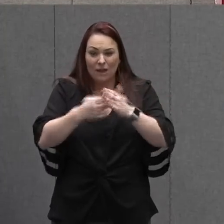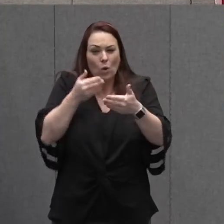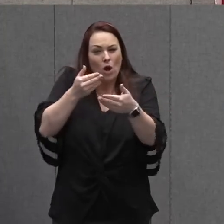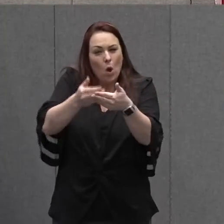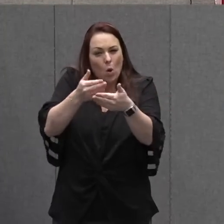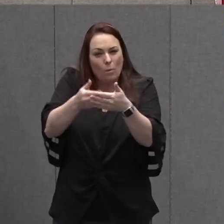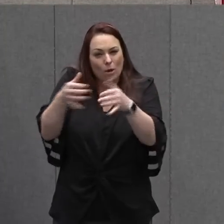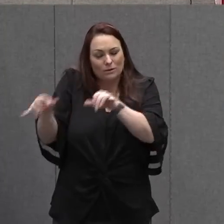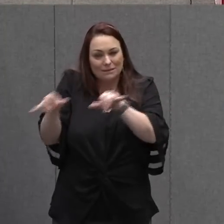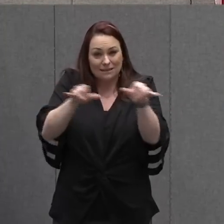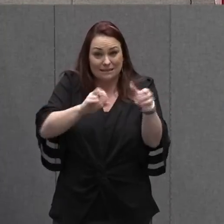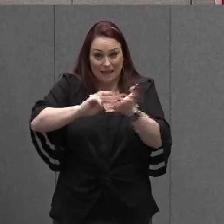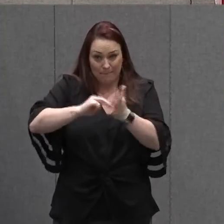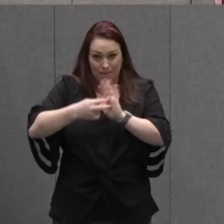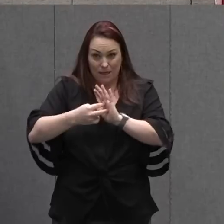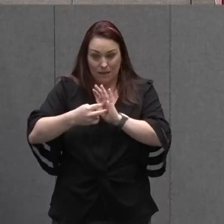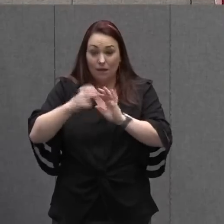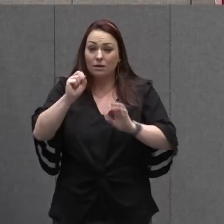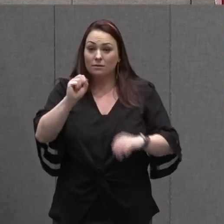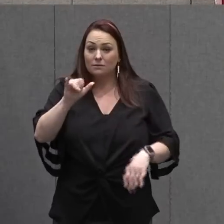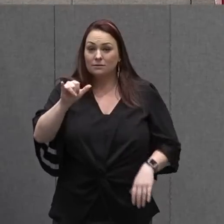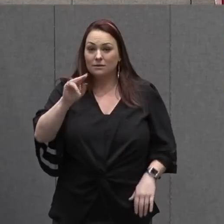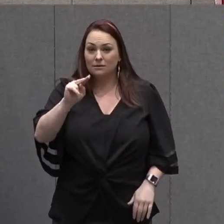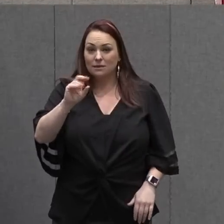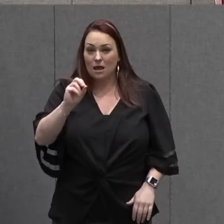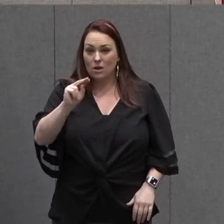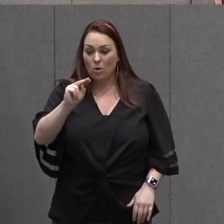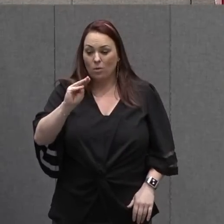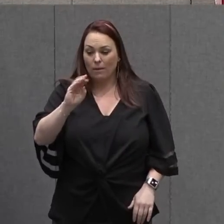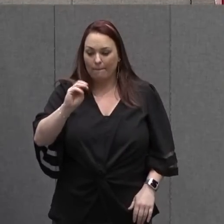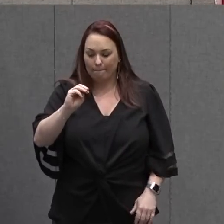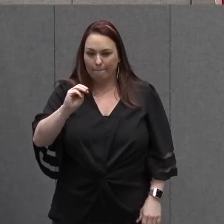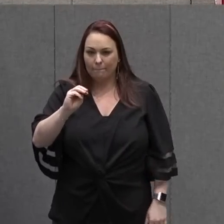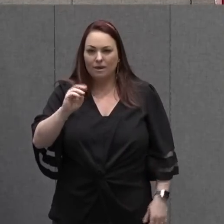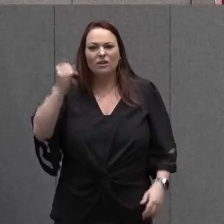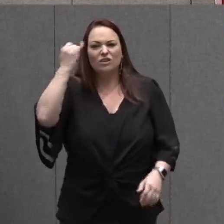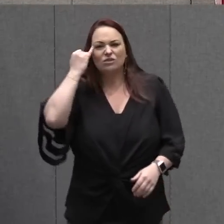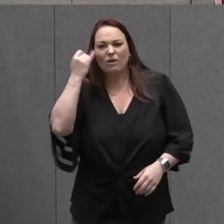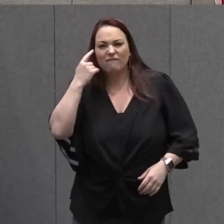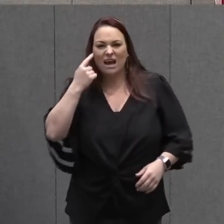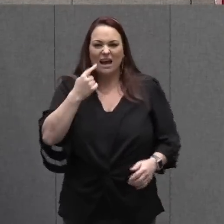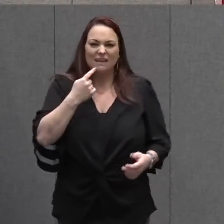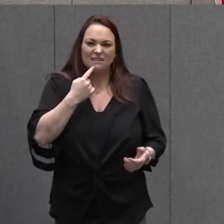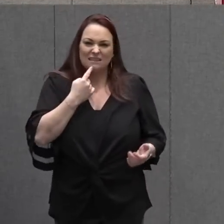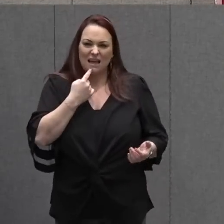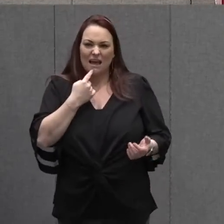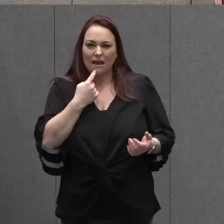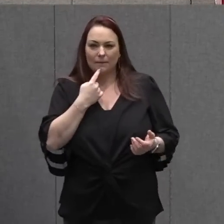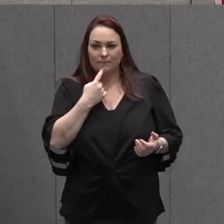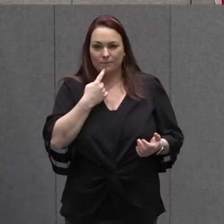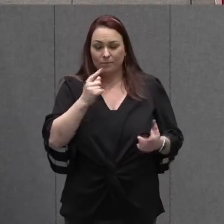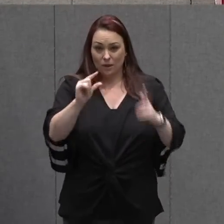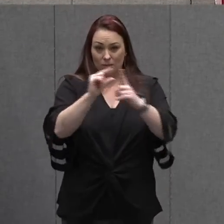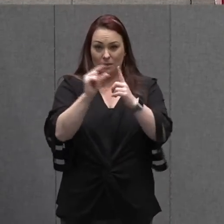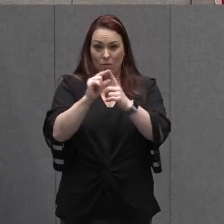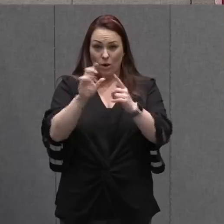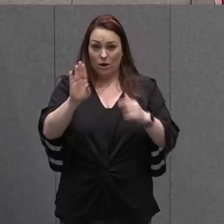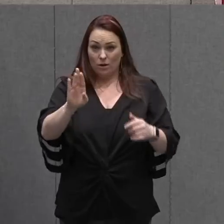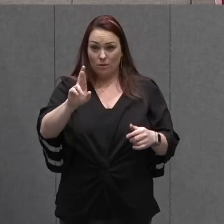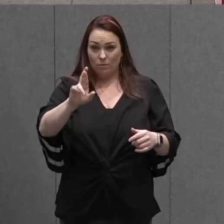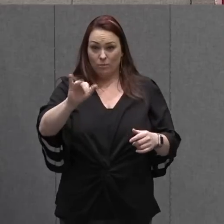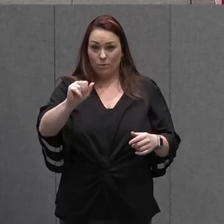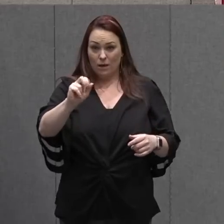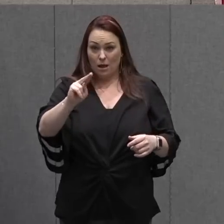meaning. Okay. A synonym. So let's think of a word. So if I say Brianna, what could be a synonym